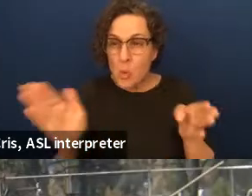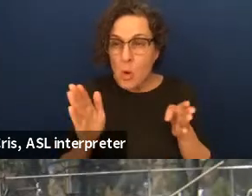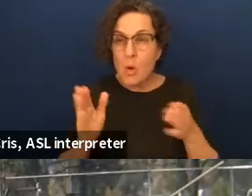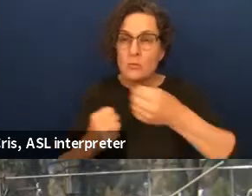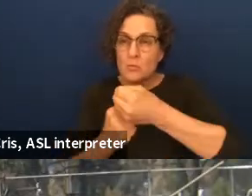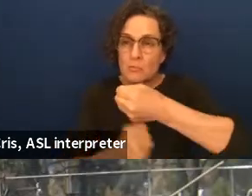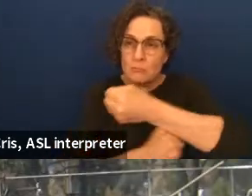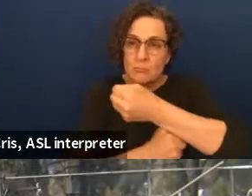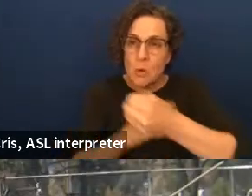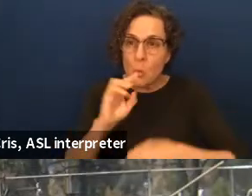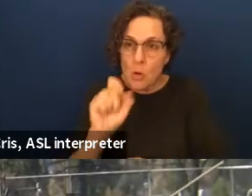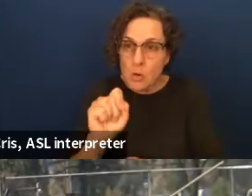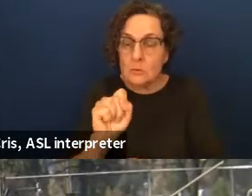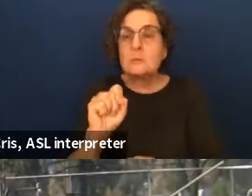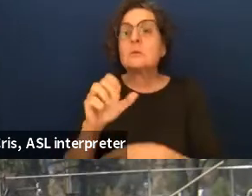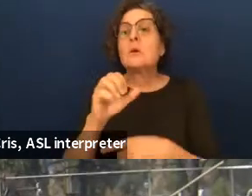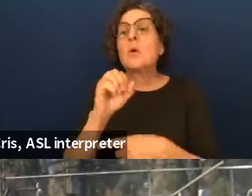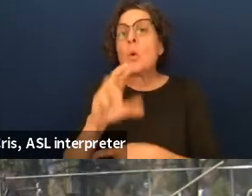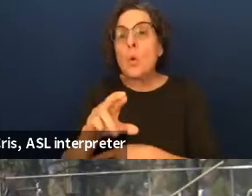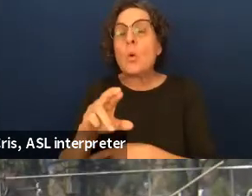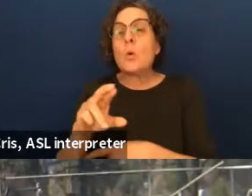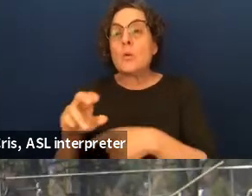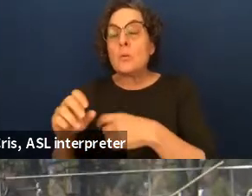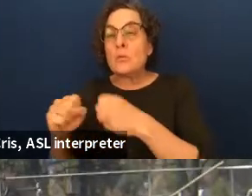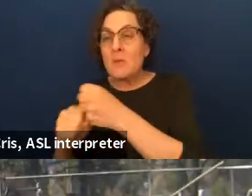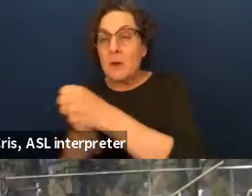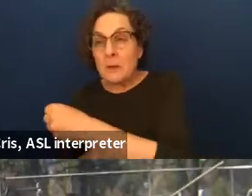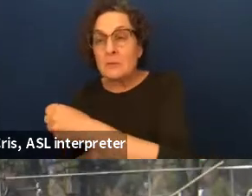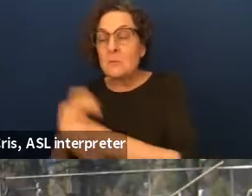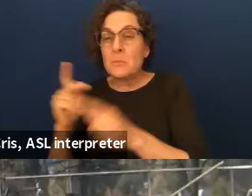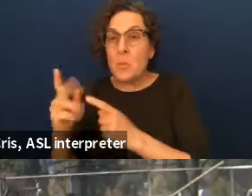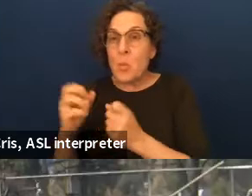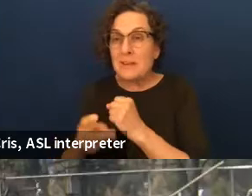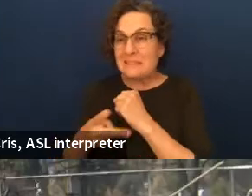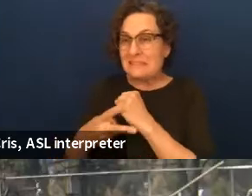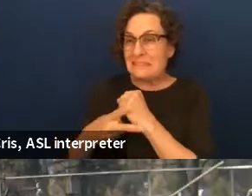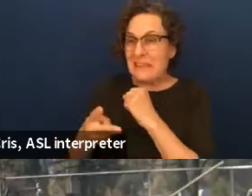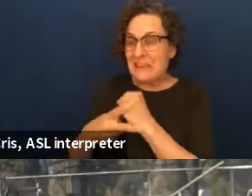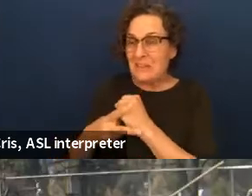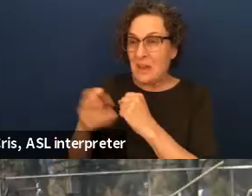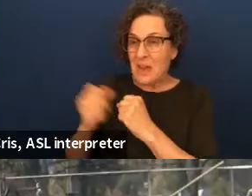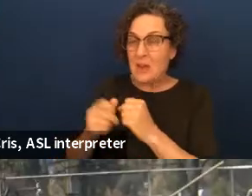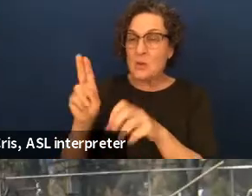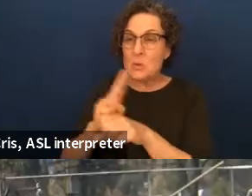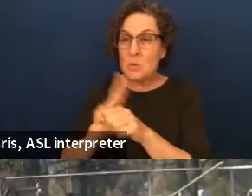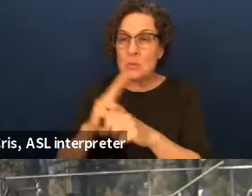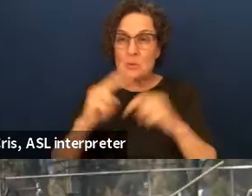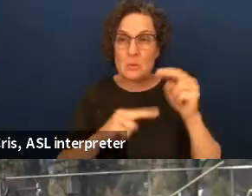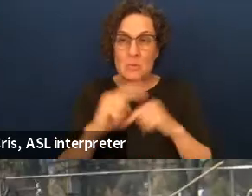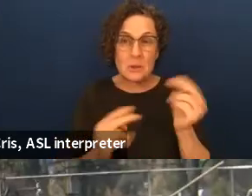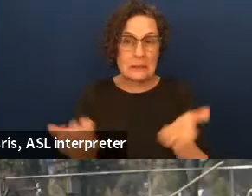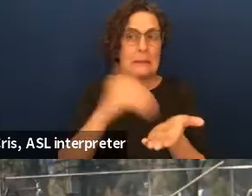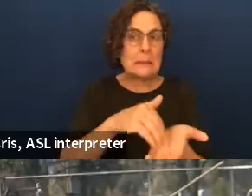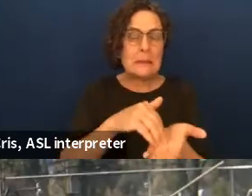sometimes insistent upon trying to save that and use them again in reconstruction, in general, the